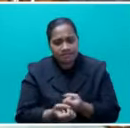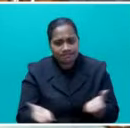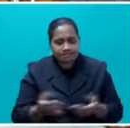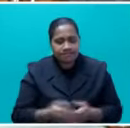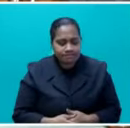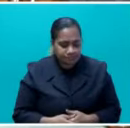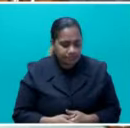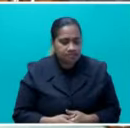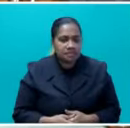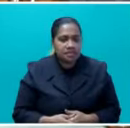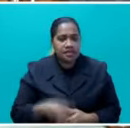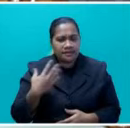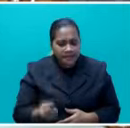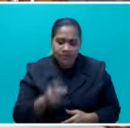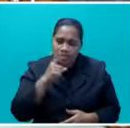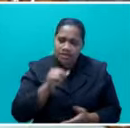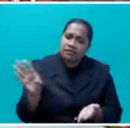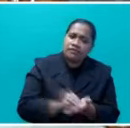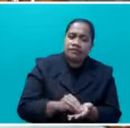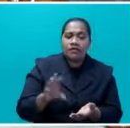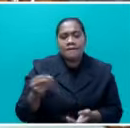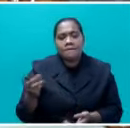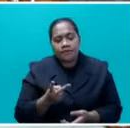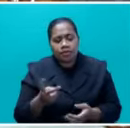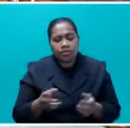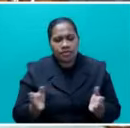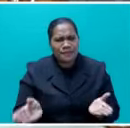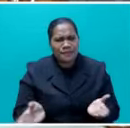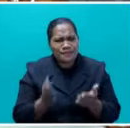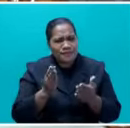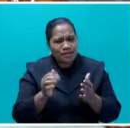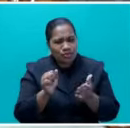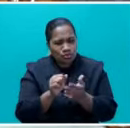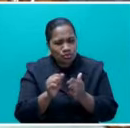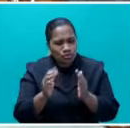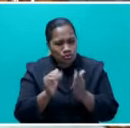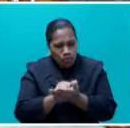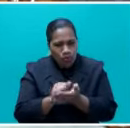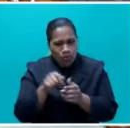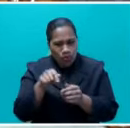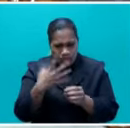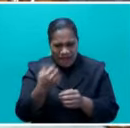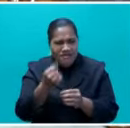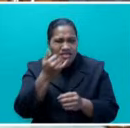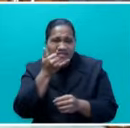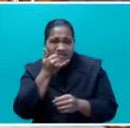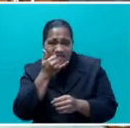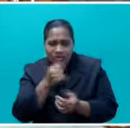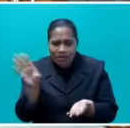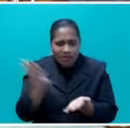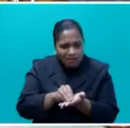on both the Play Store and Apple App Store. Walesi had also upgraded their over-the-top, or what we call OTT